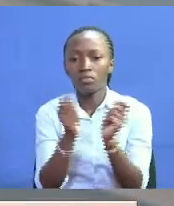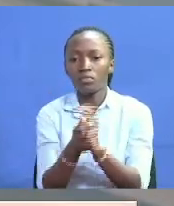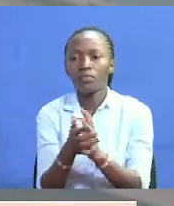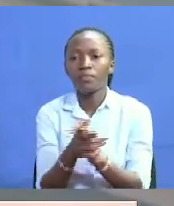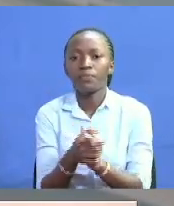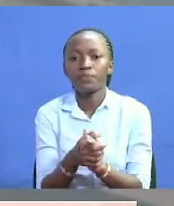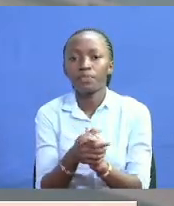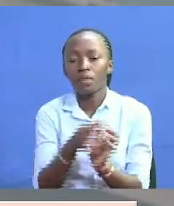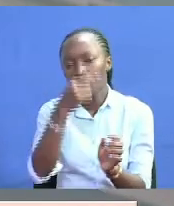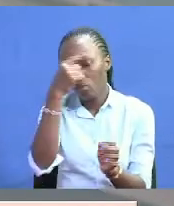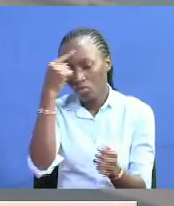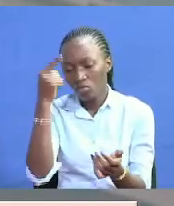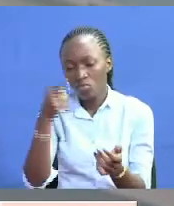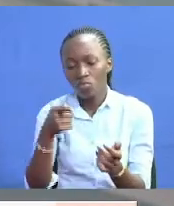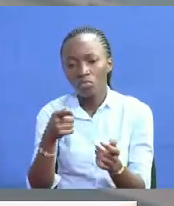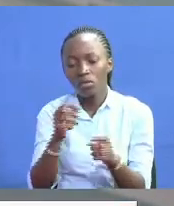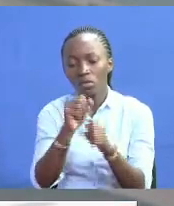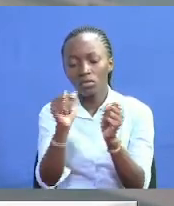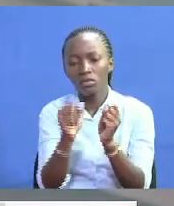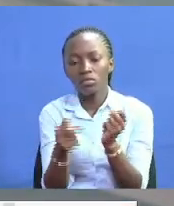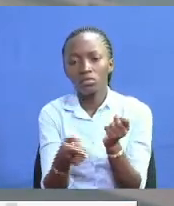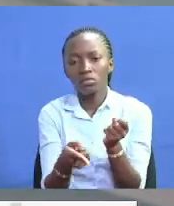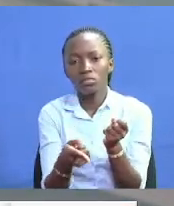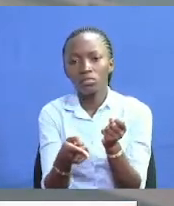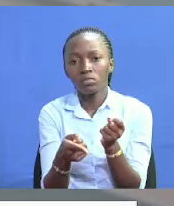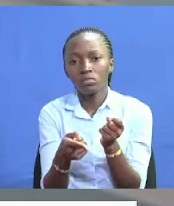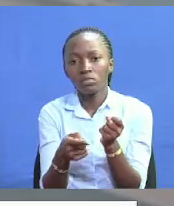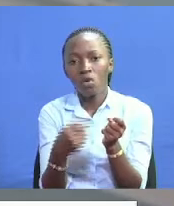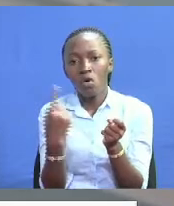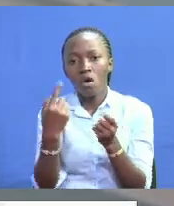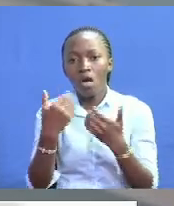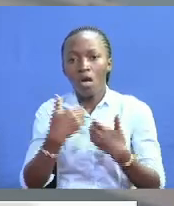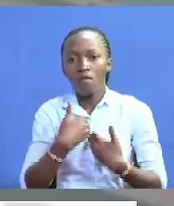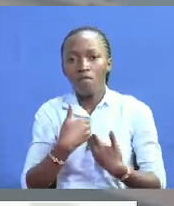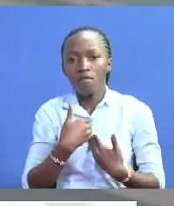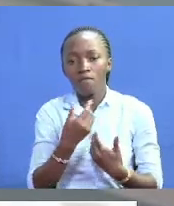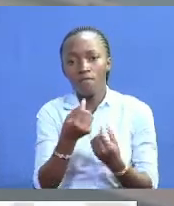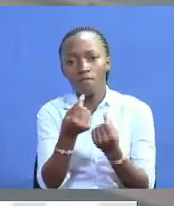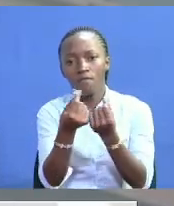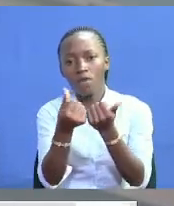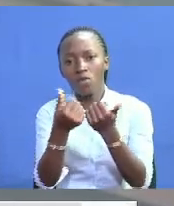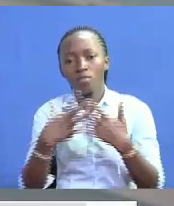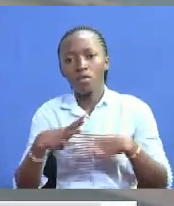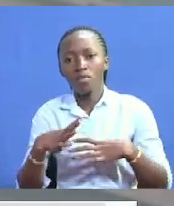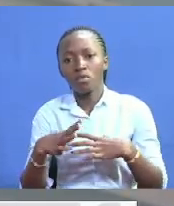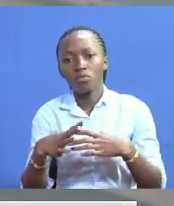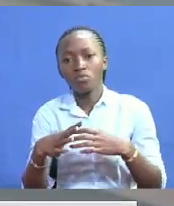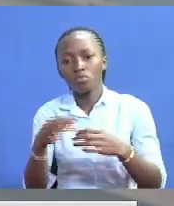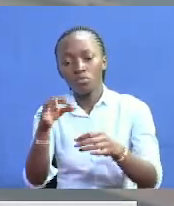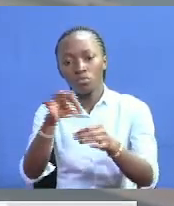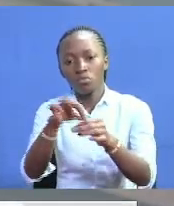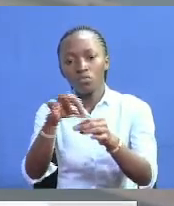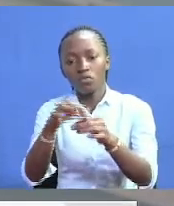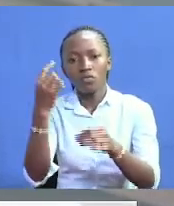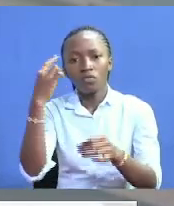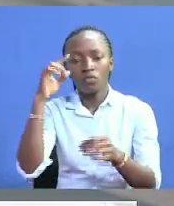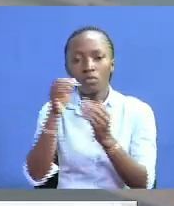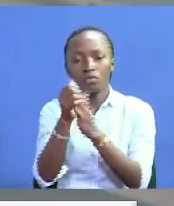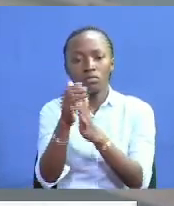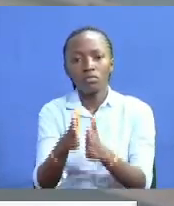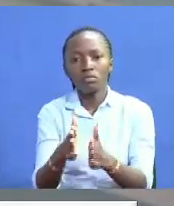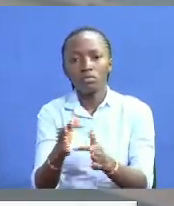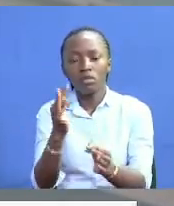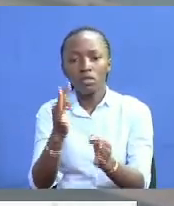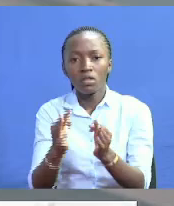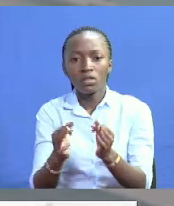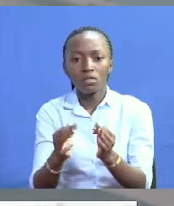find this system only give a few people to select their leaders. And when a leader is selected by